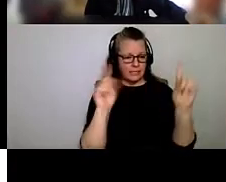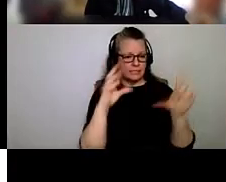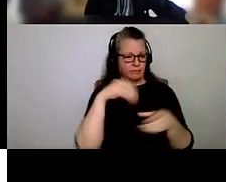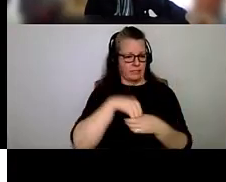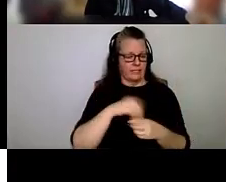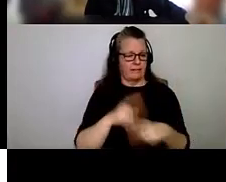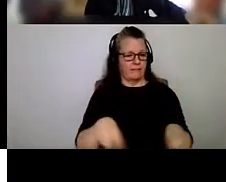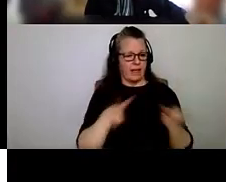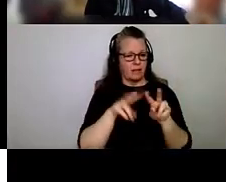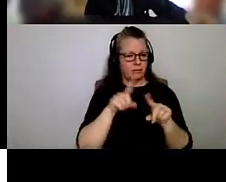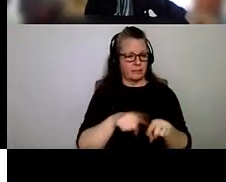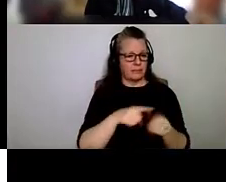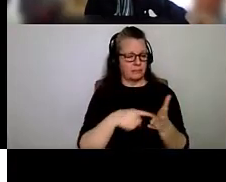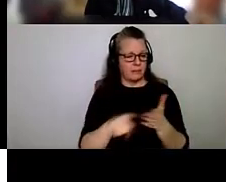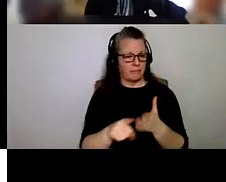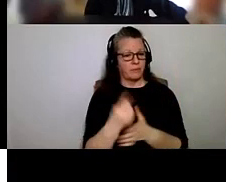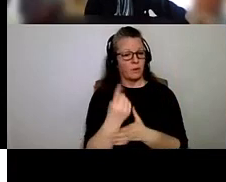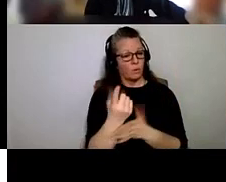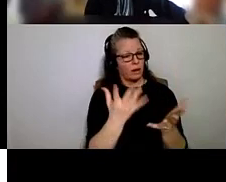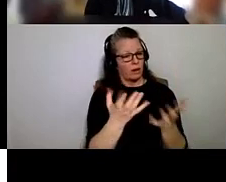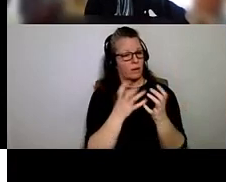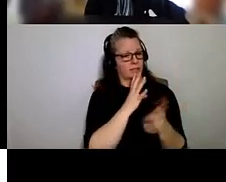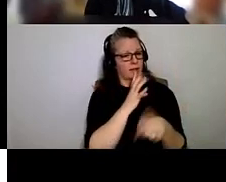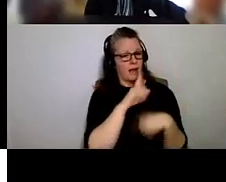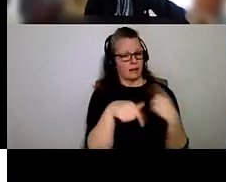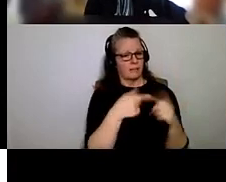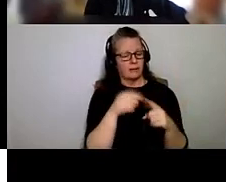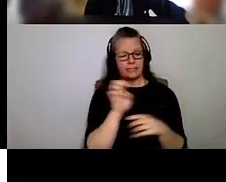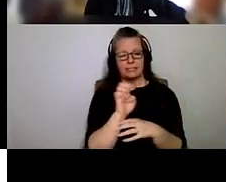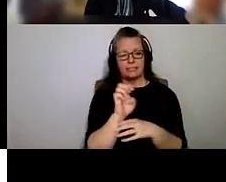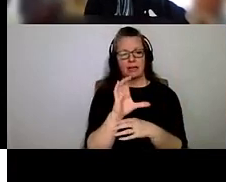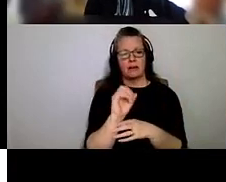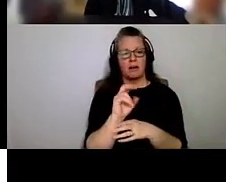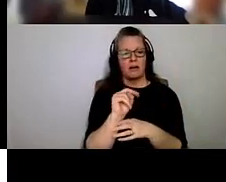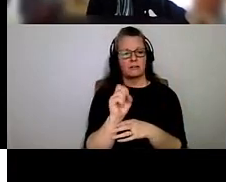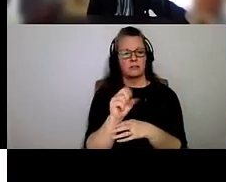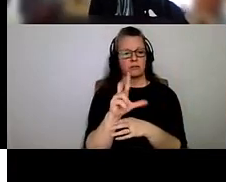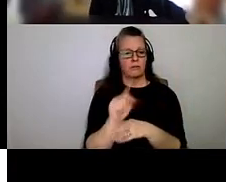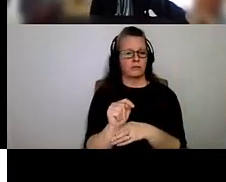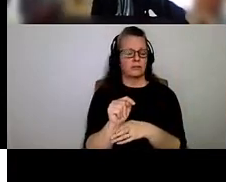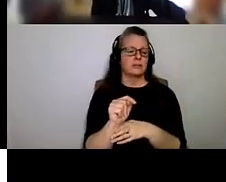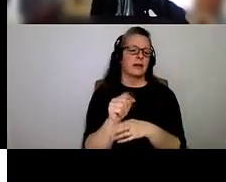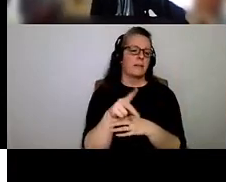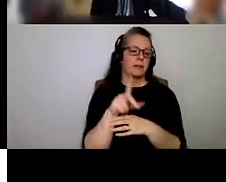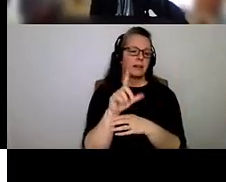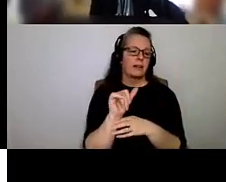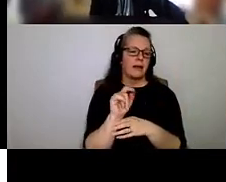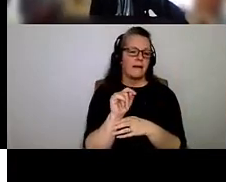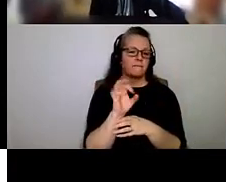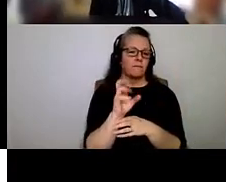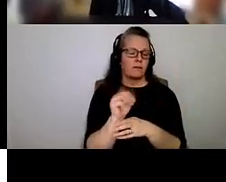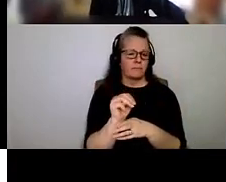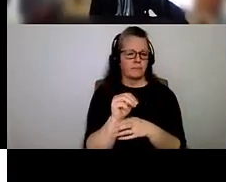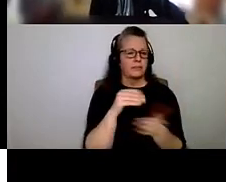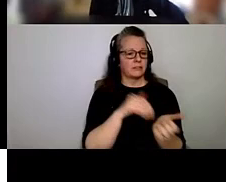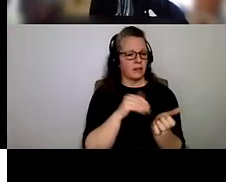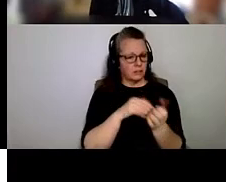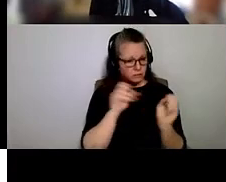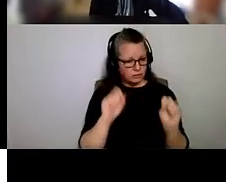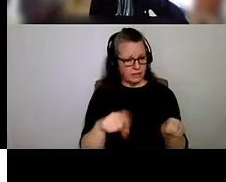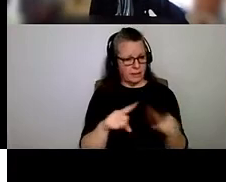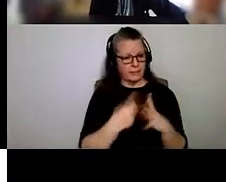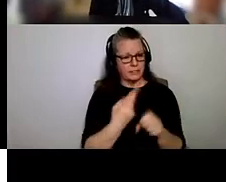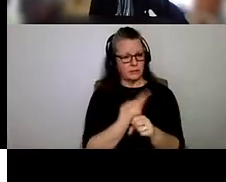payment. One of which I'd like to highlight is our e-consult platform, which primary care providers can begin using in